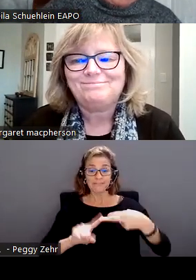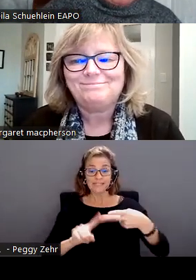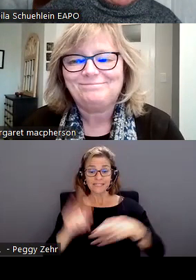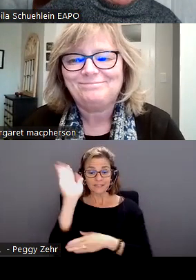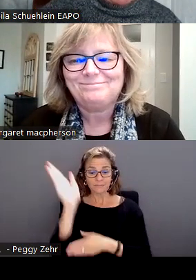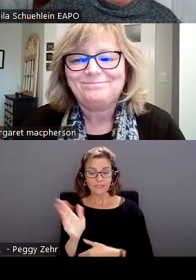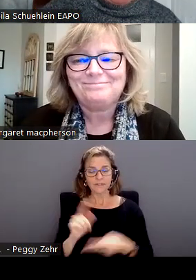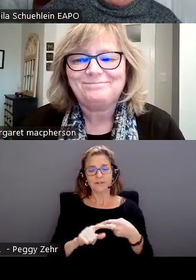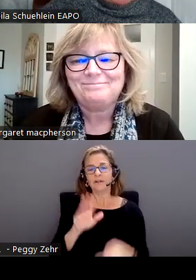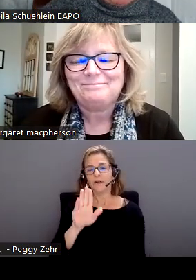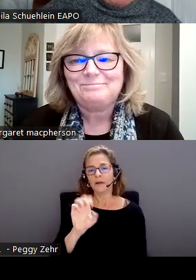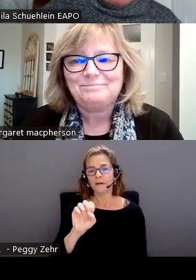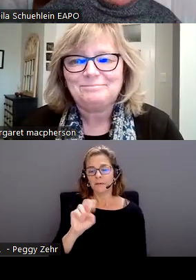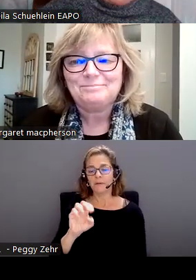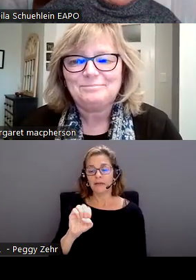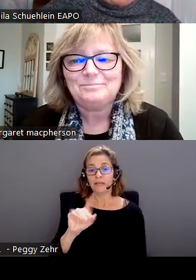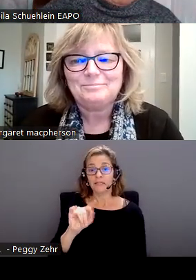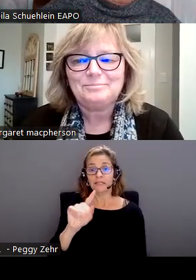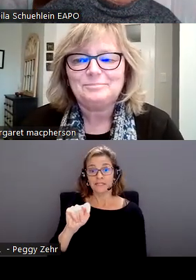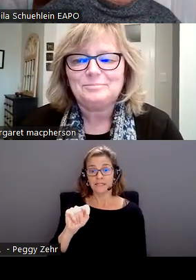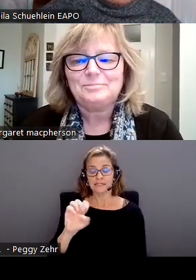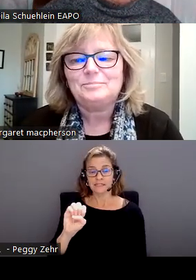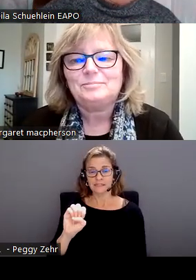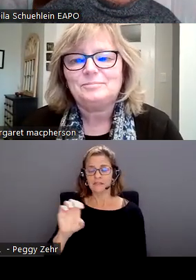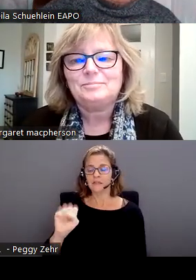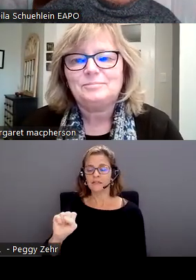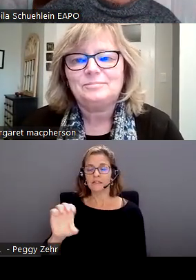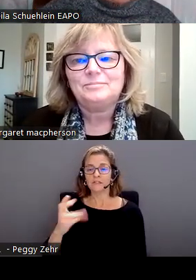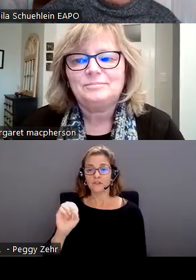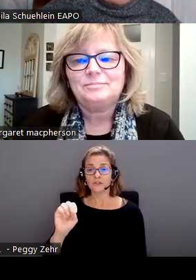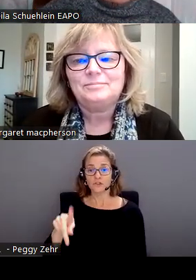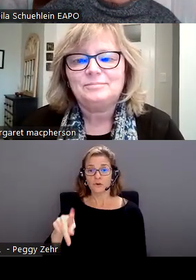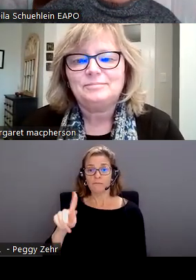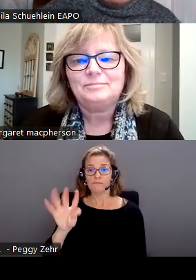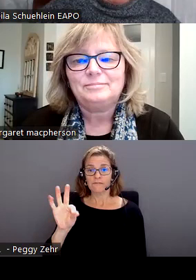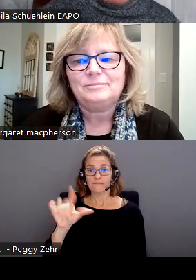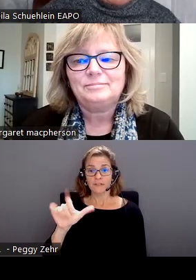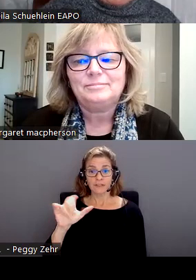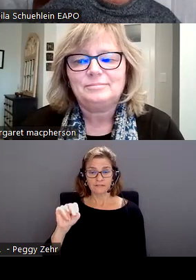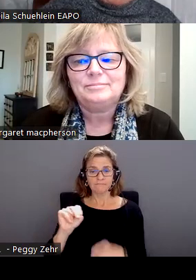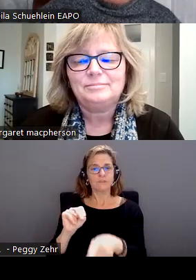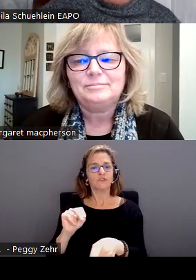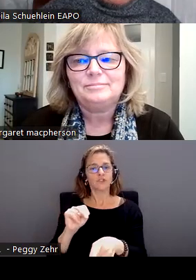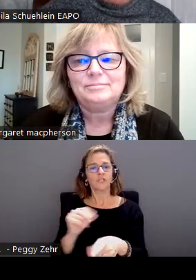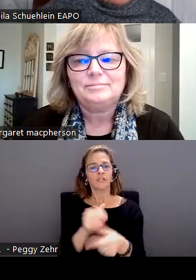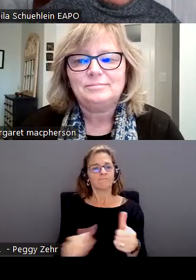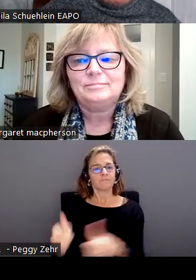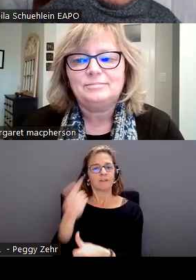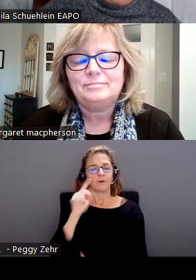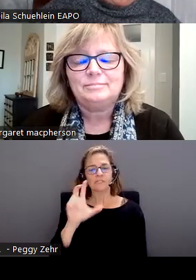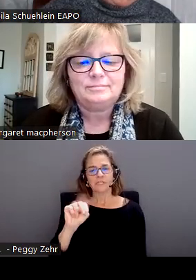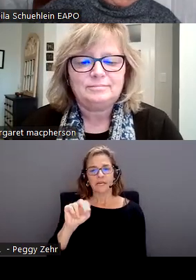Benedict has been the executive director of the Canadian Network for the Prevention of Elder Abuse since 2018. Prior to her